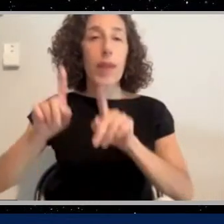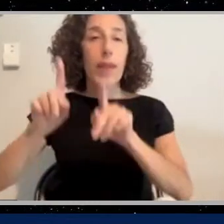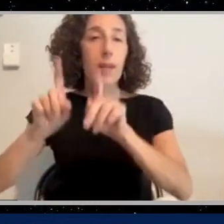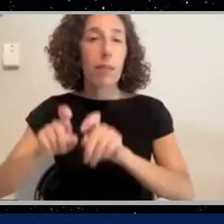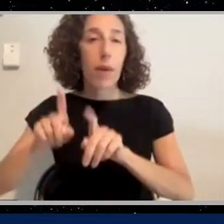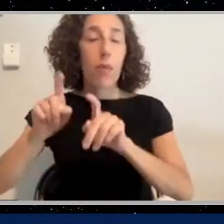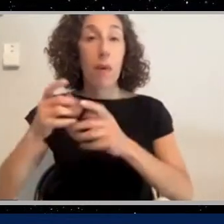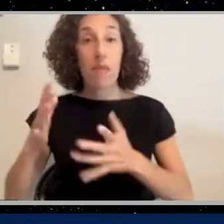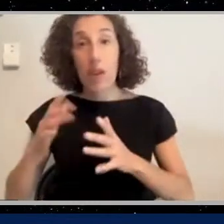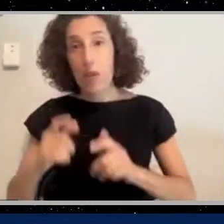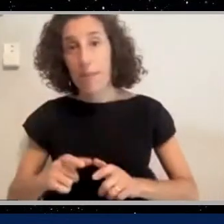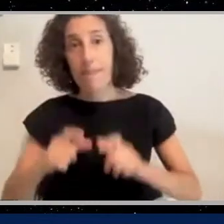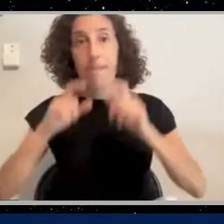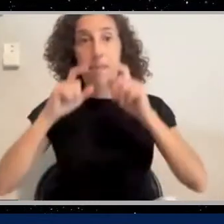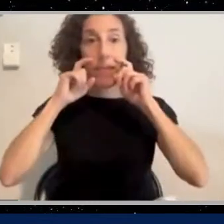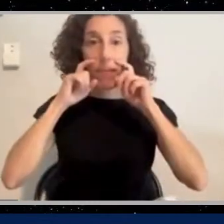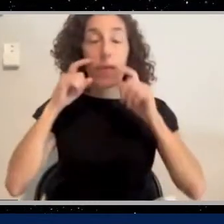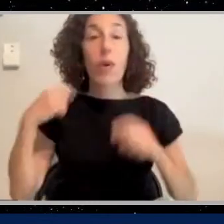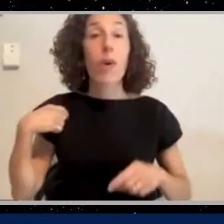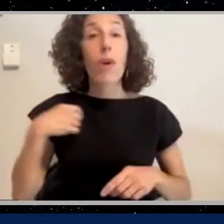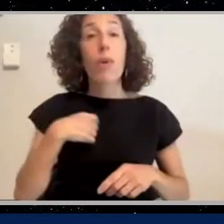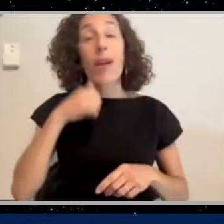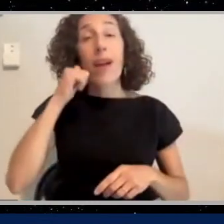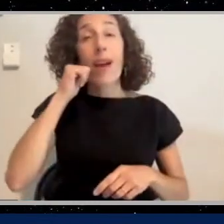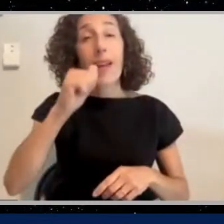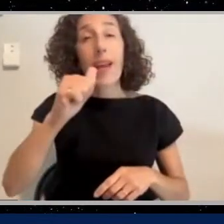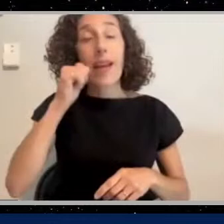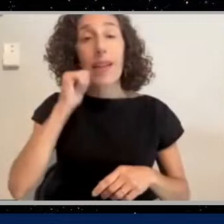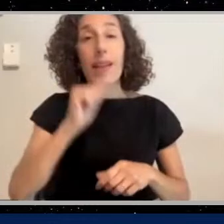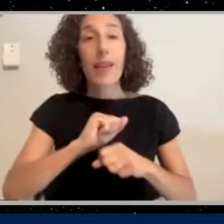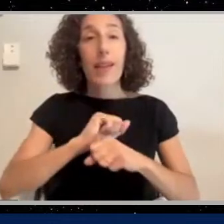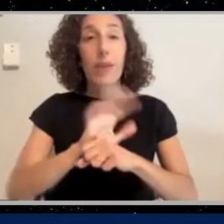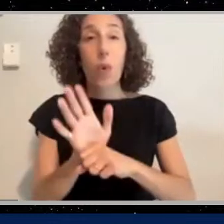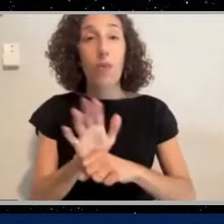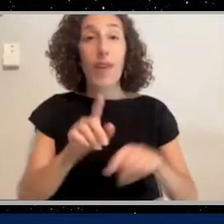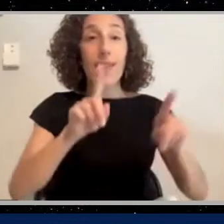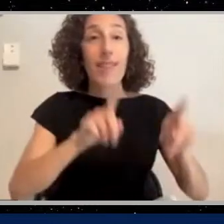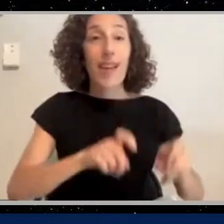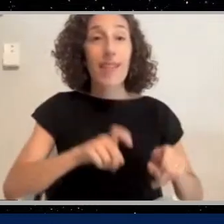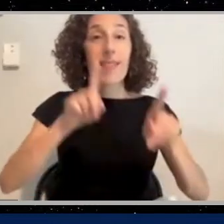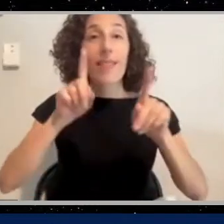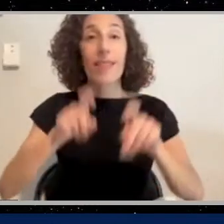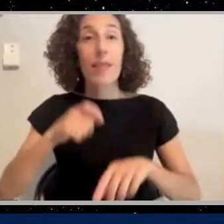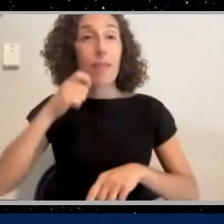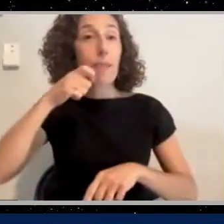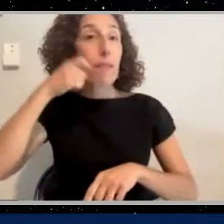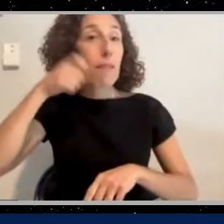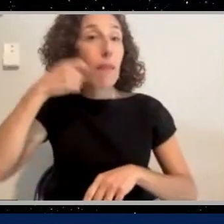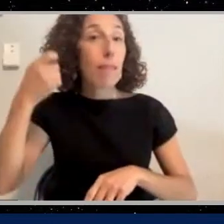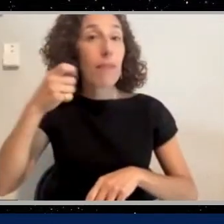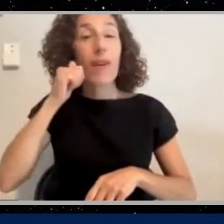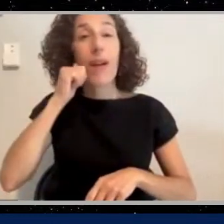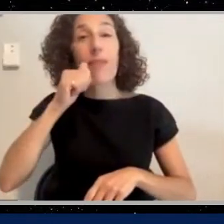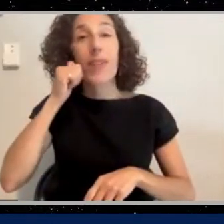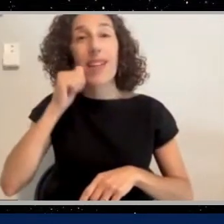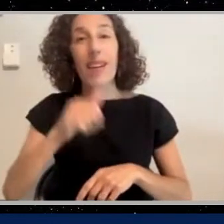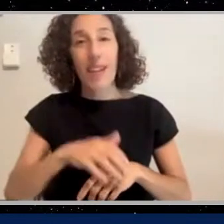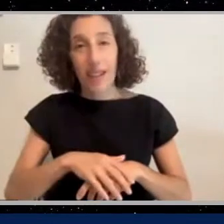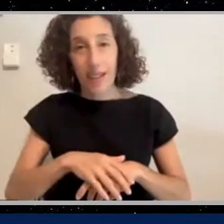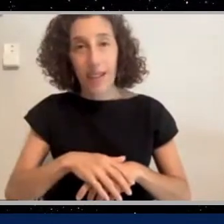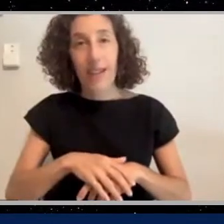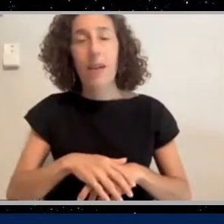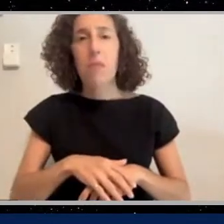COVID tested every single morning. We wore the masks whenever we could. And I felt really safe as someone who's